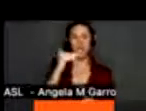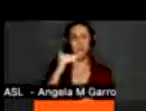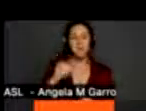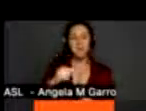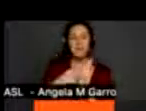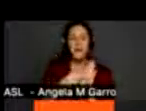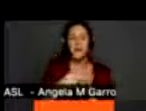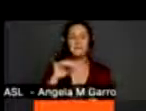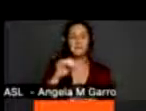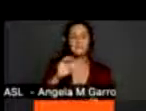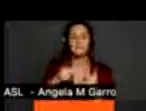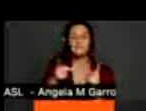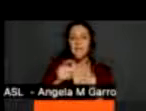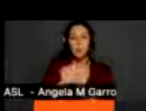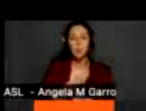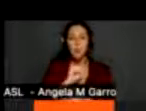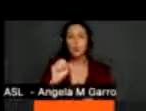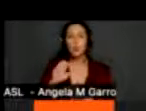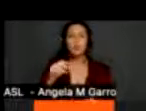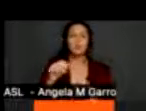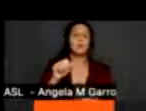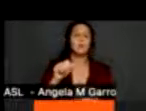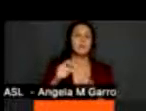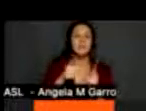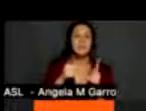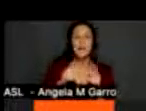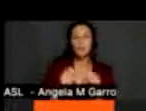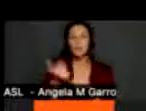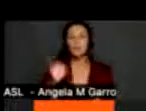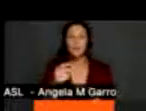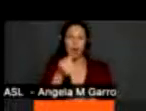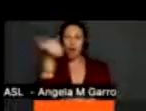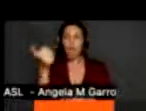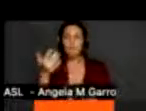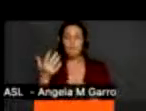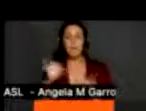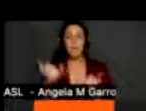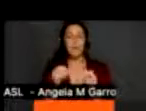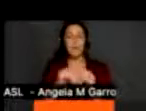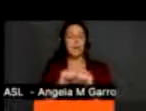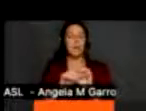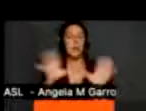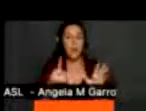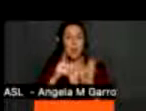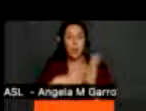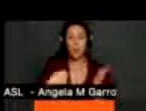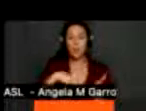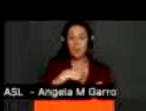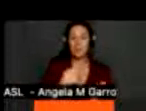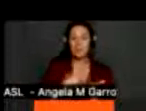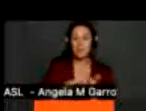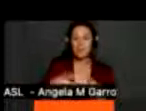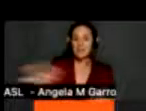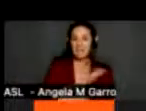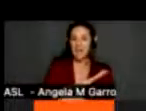work or site removal, and now that has been taken off. It's more clear that what is up for discussion is the entirety of the